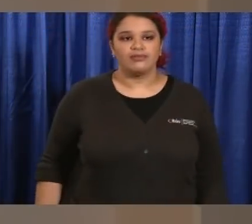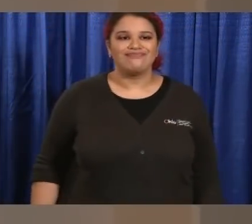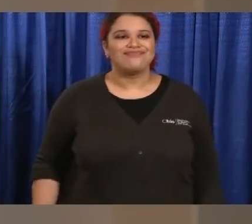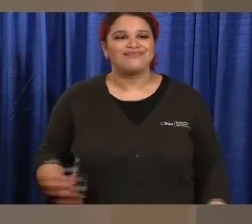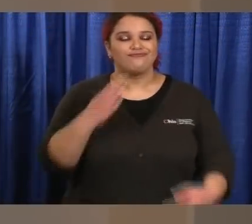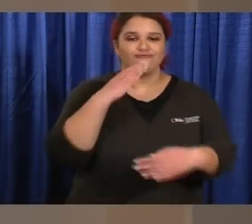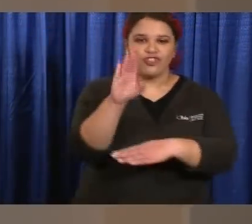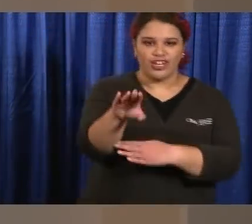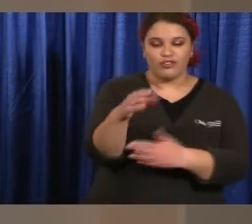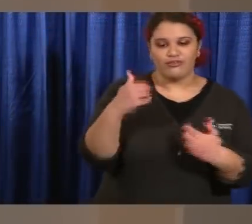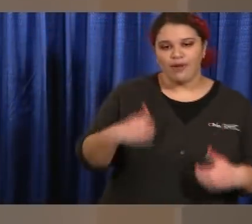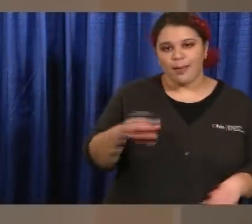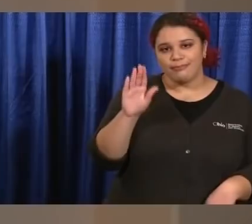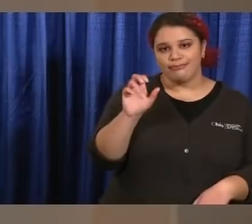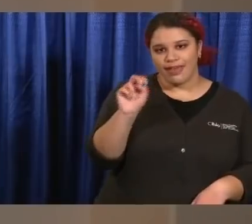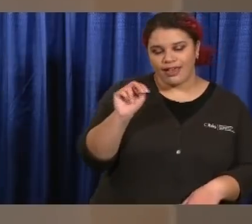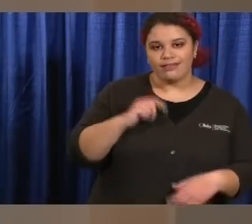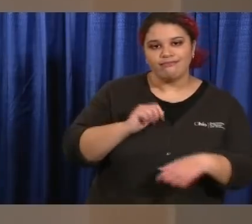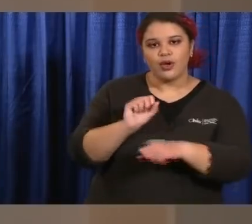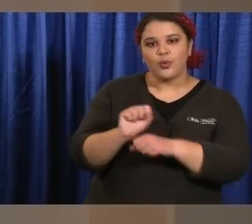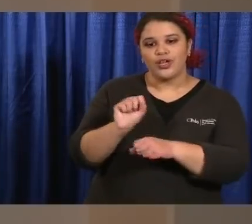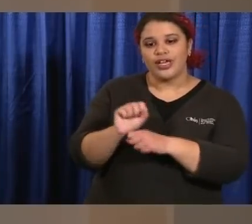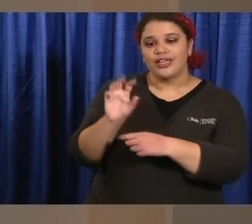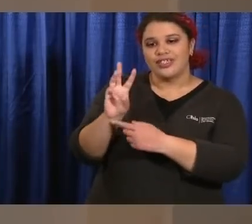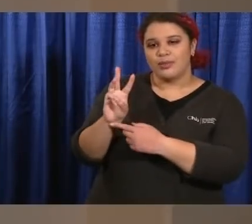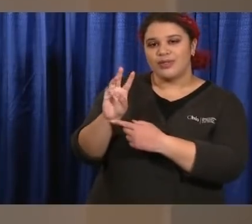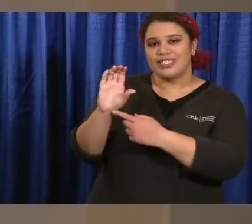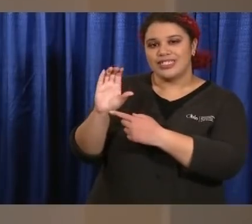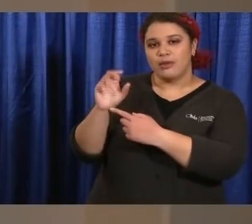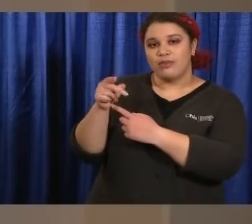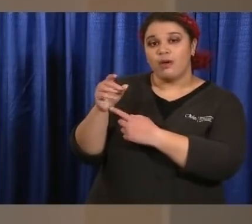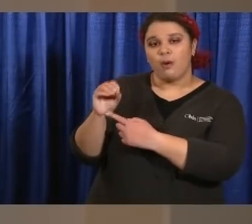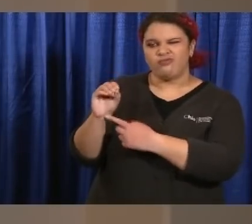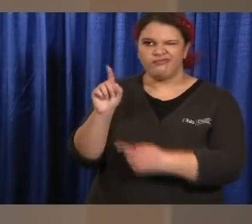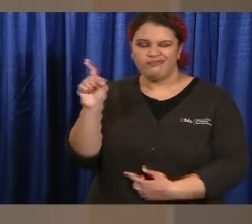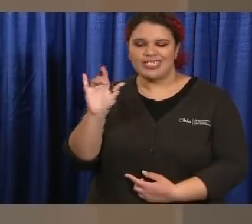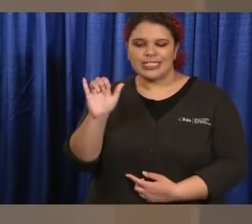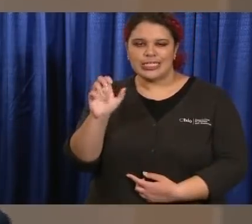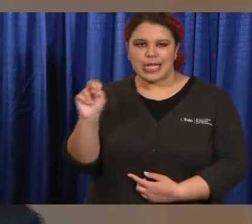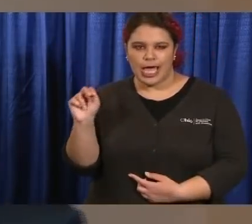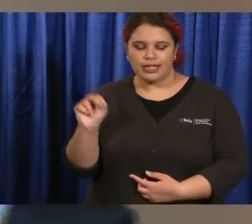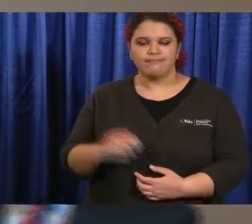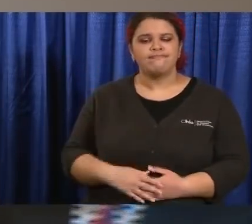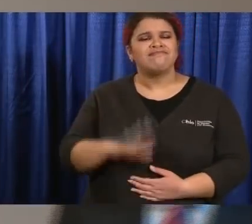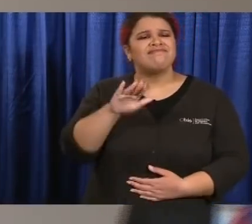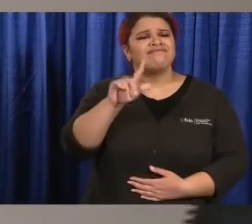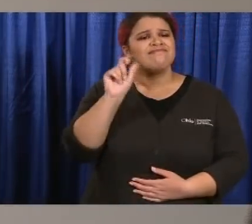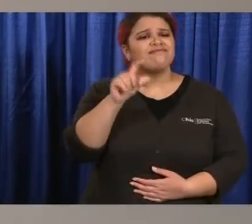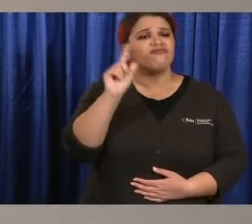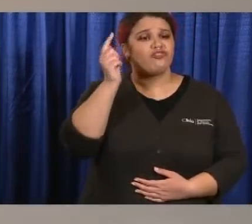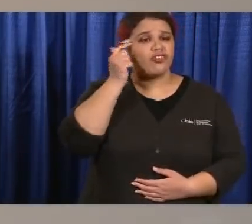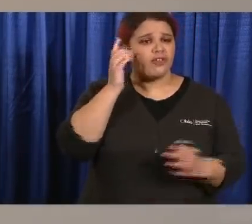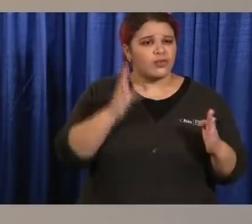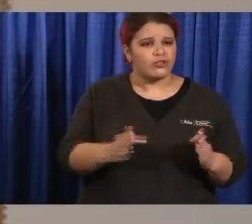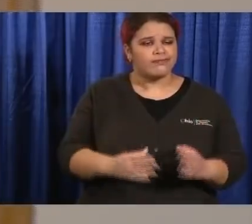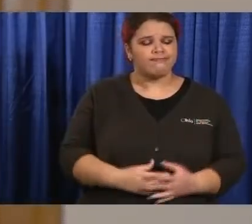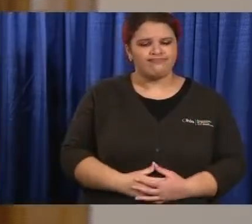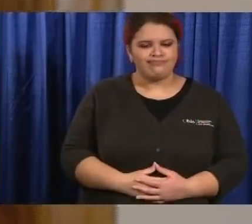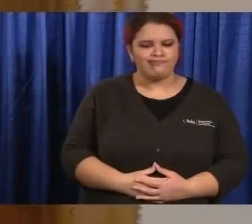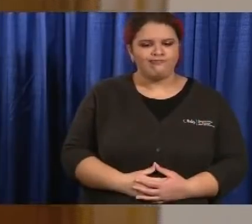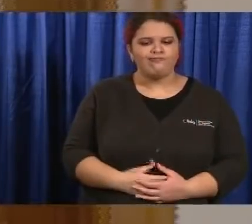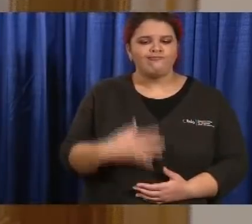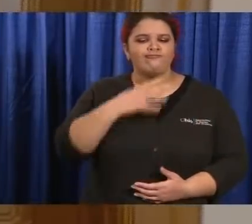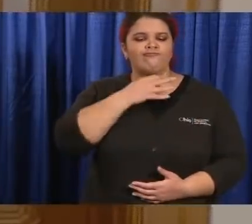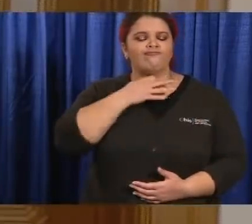Good afternoon, I'm Ben Schwartz from WCPO in Cincinnati. Governor DeWine, I want to ask you if